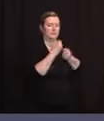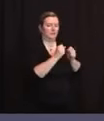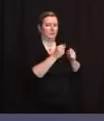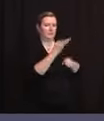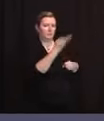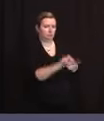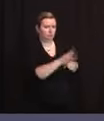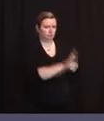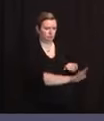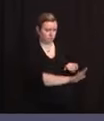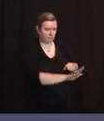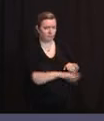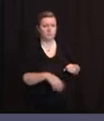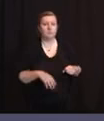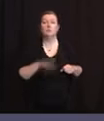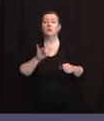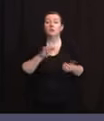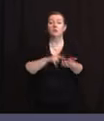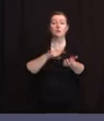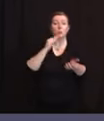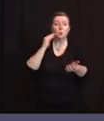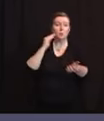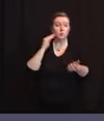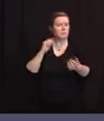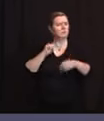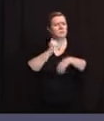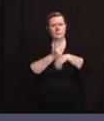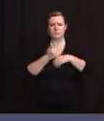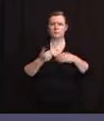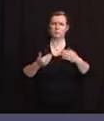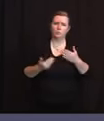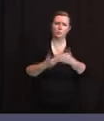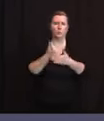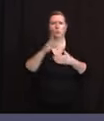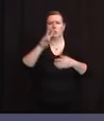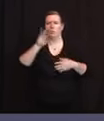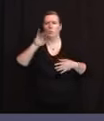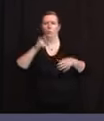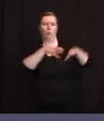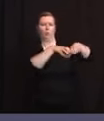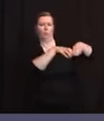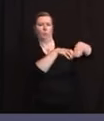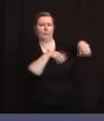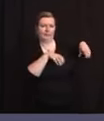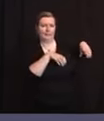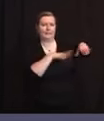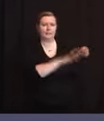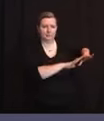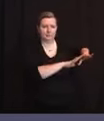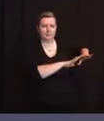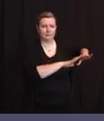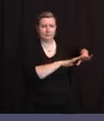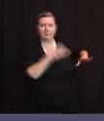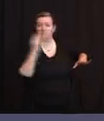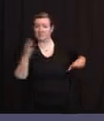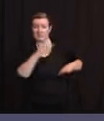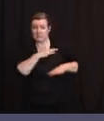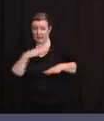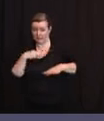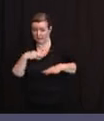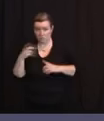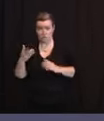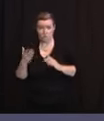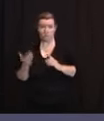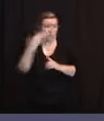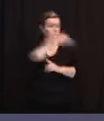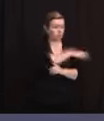facility to create a new wing or unit and limit staff working between wings